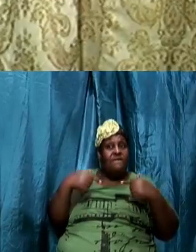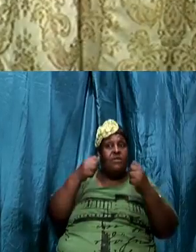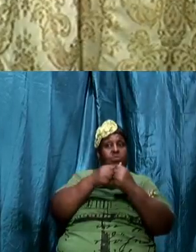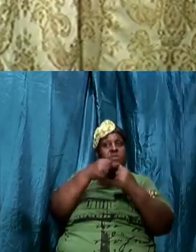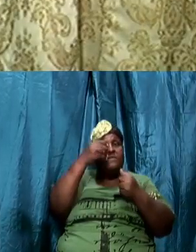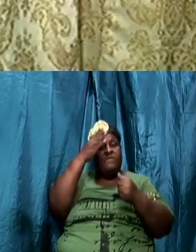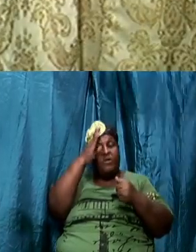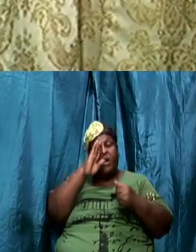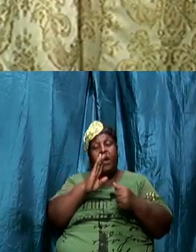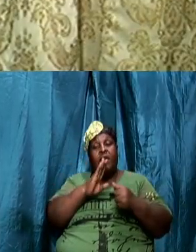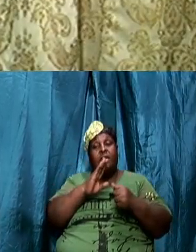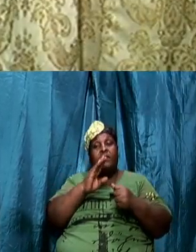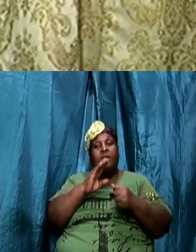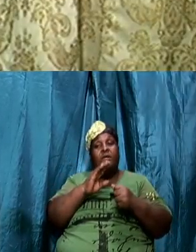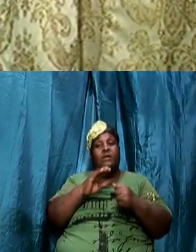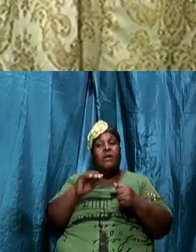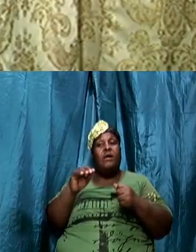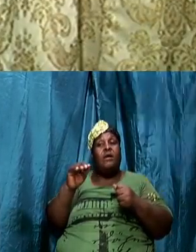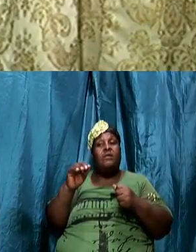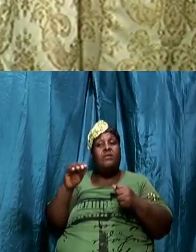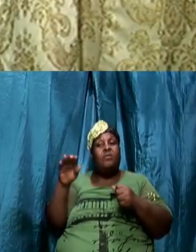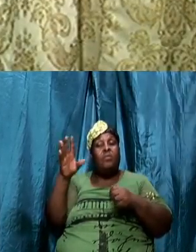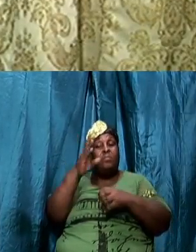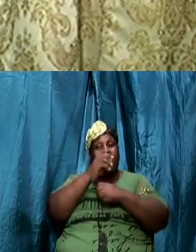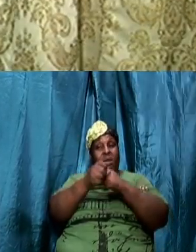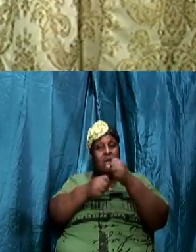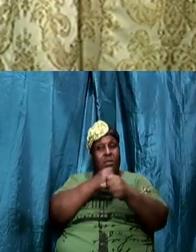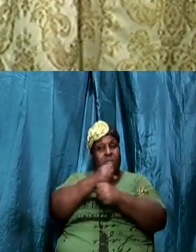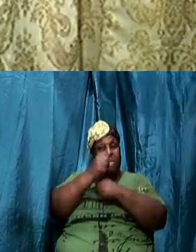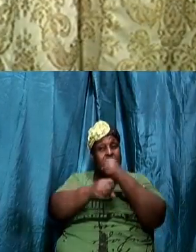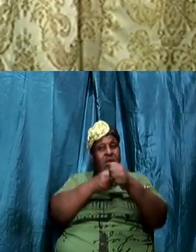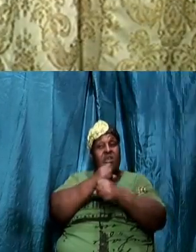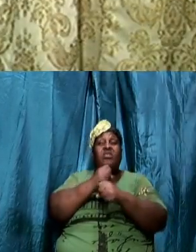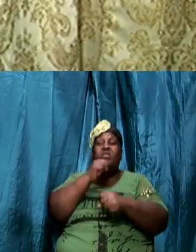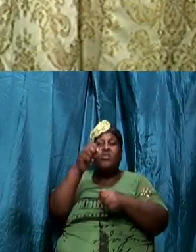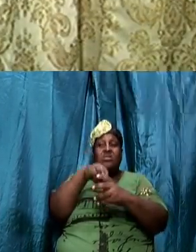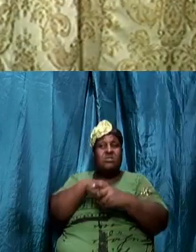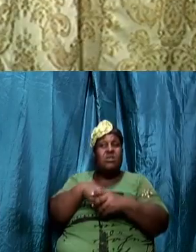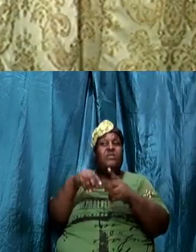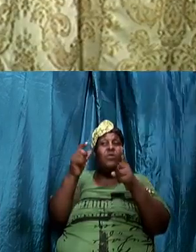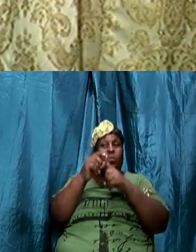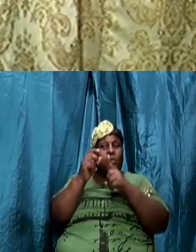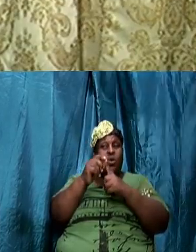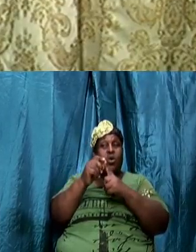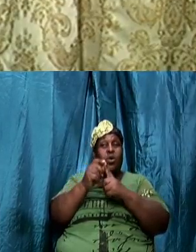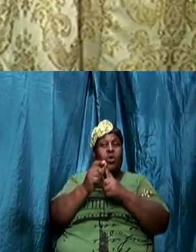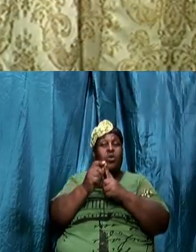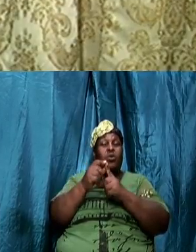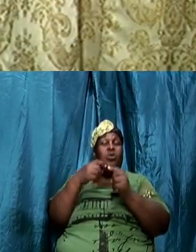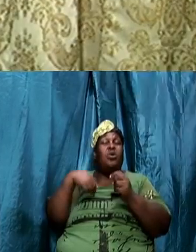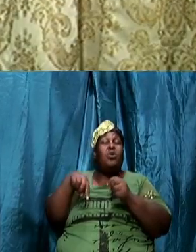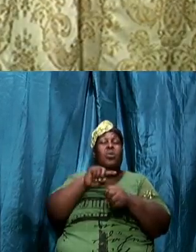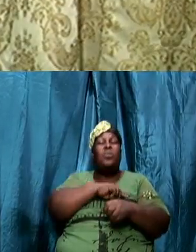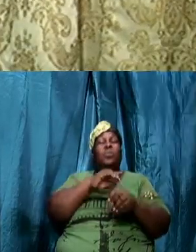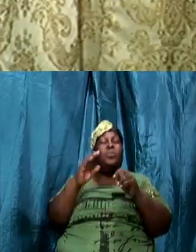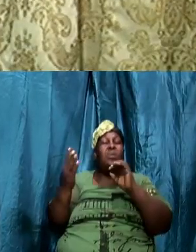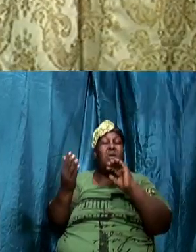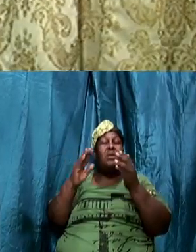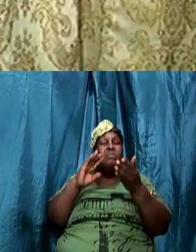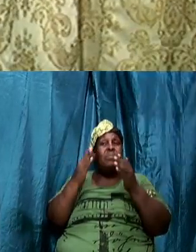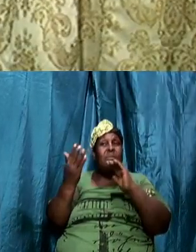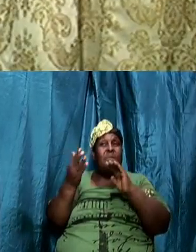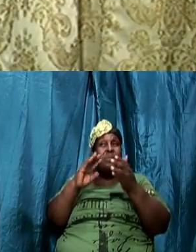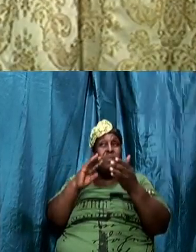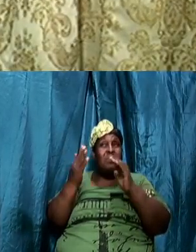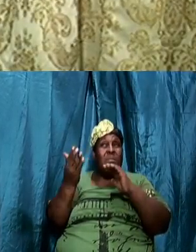God over a period of time. And because we were not in the word, we become sidetracked and then lose